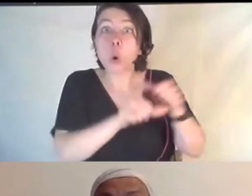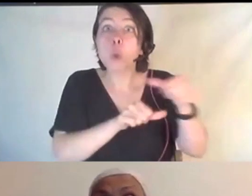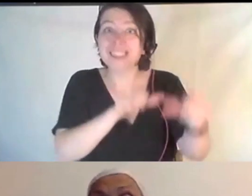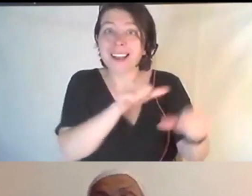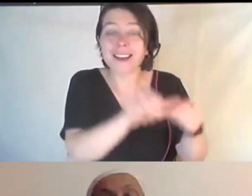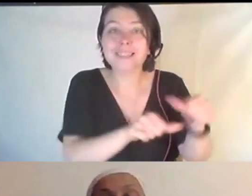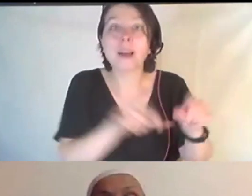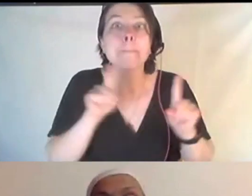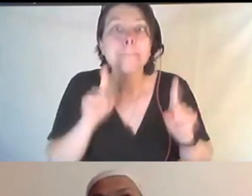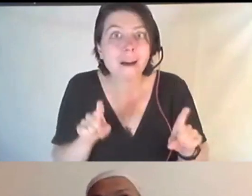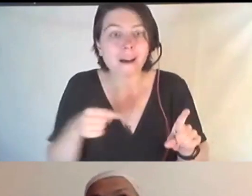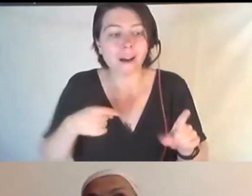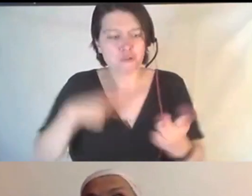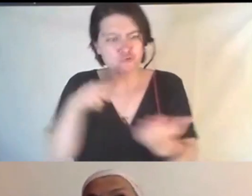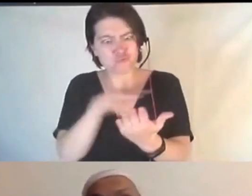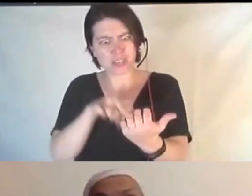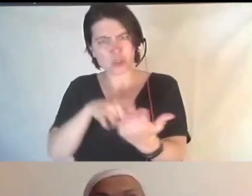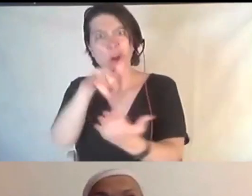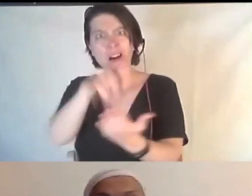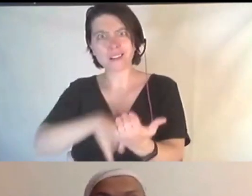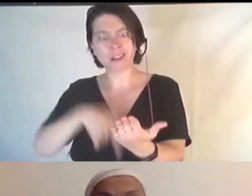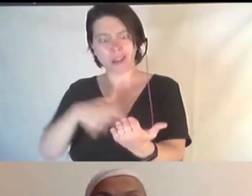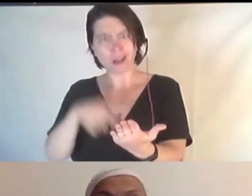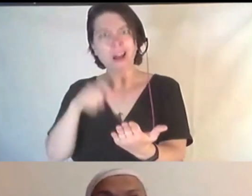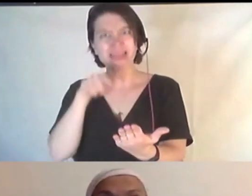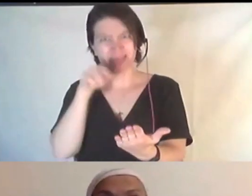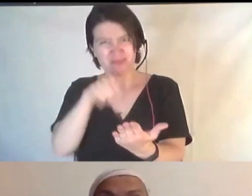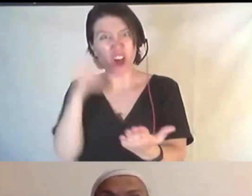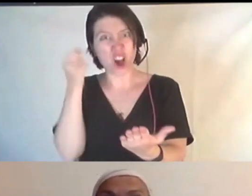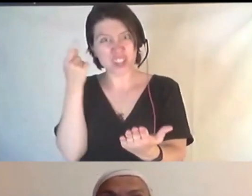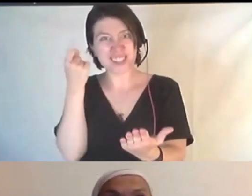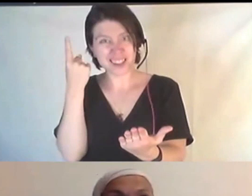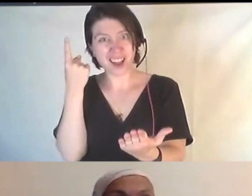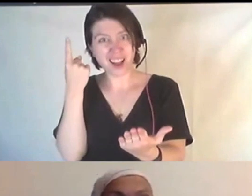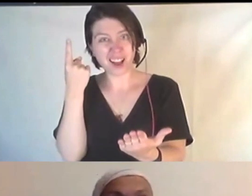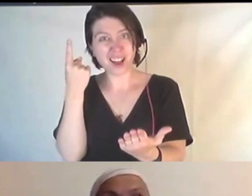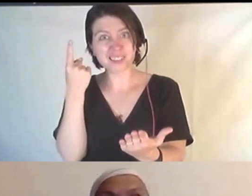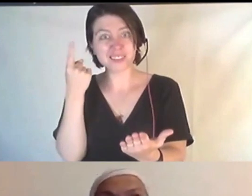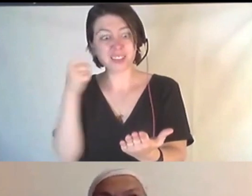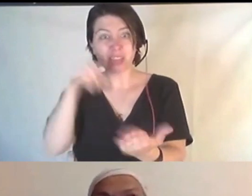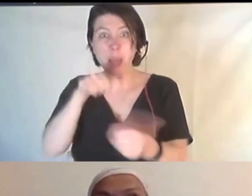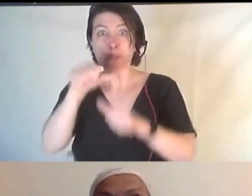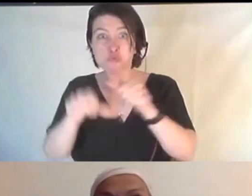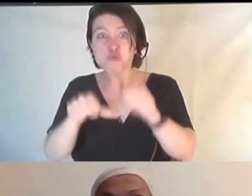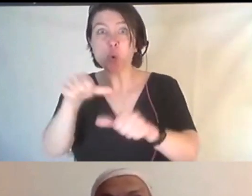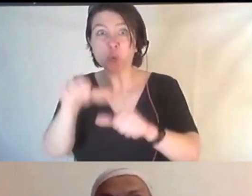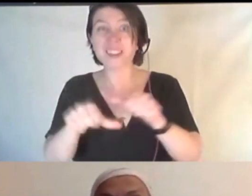quite emotional reading them because they really have got it and spot on. So where are we going wrong here? Why